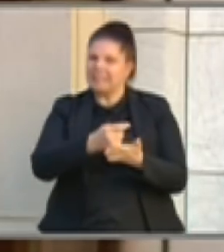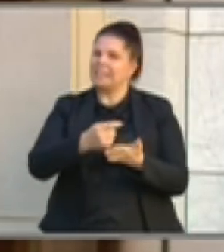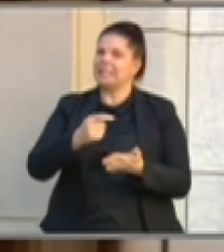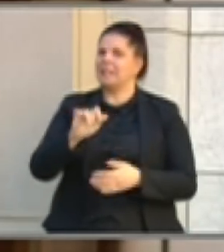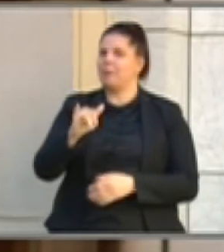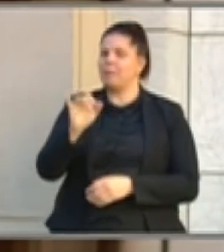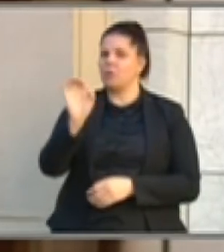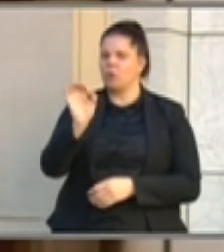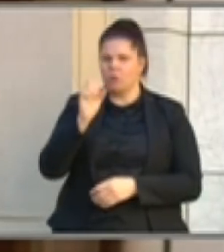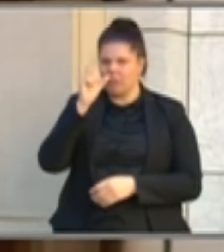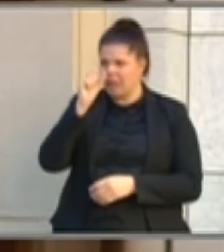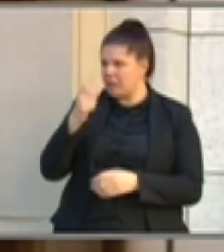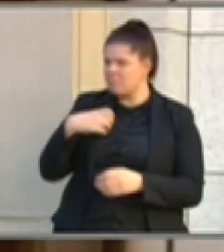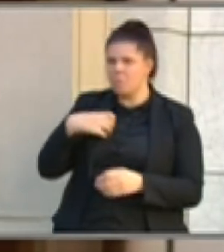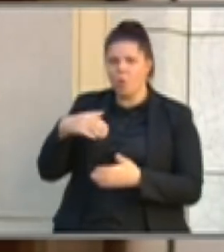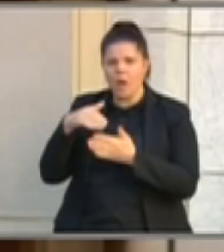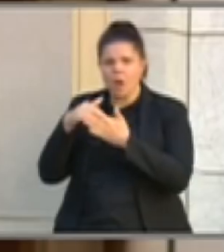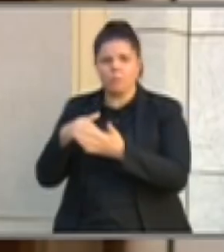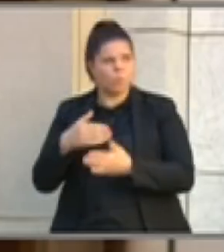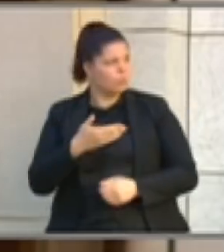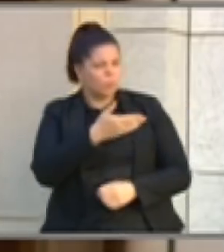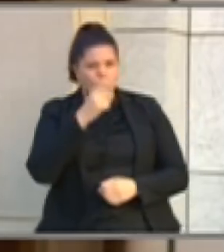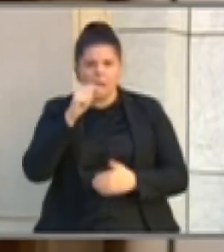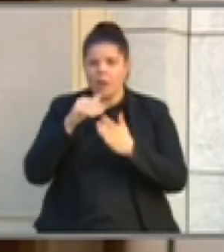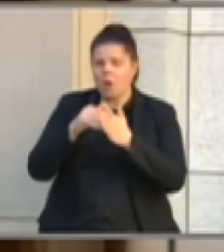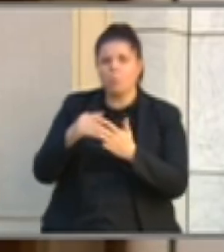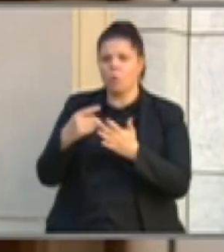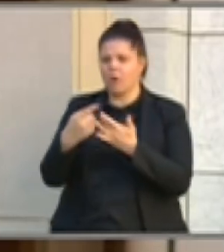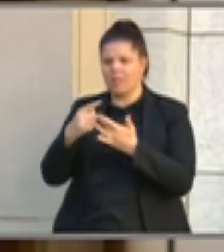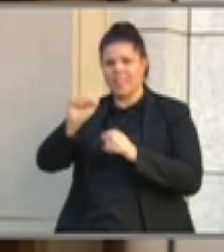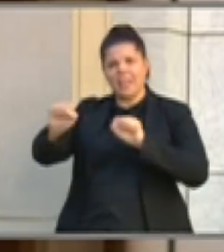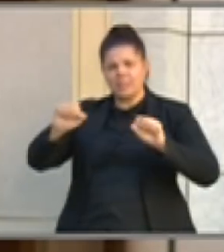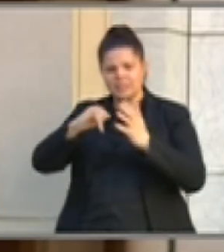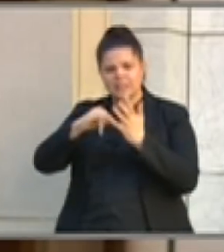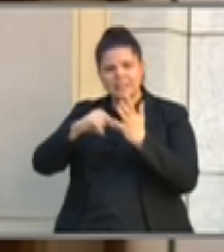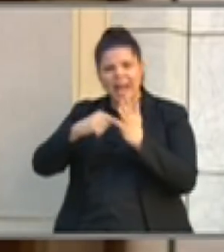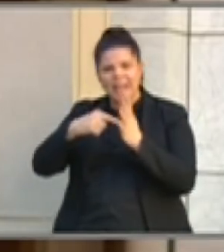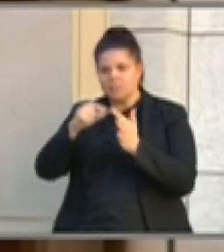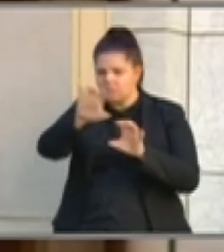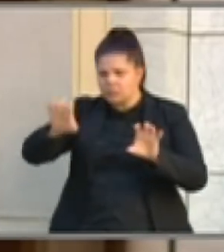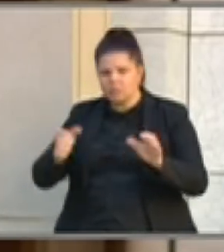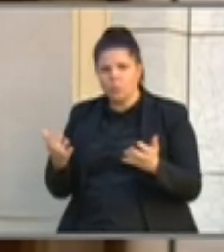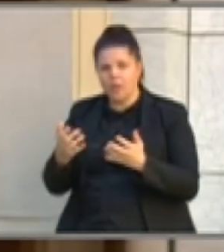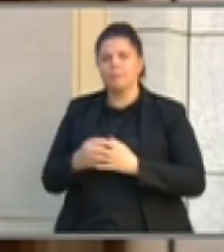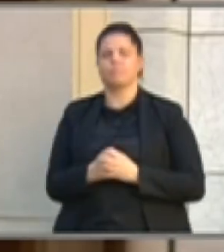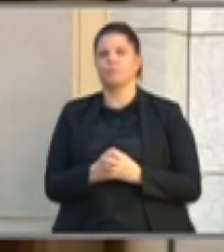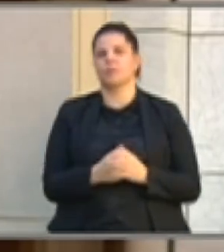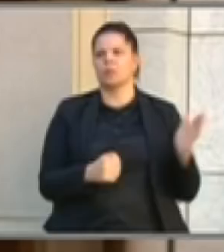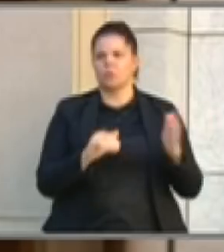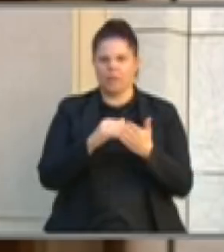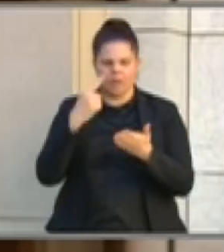state responsibility, or is there something else that you can do to help people pay their rent? Well, we're currently looking at rental assistance payments at the